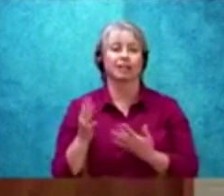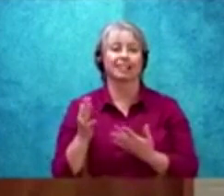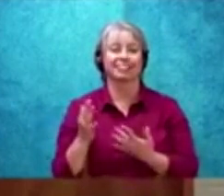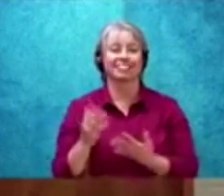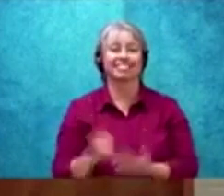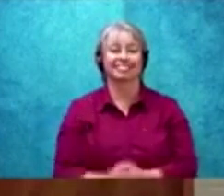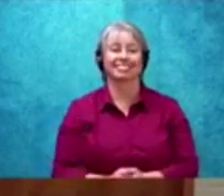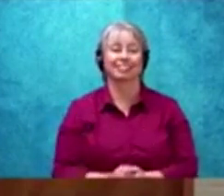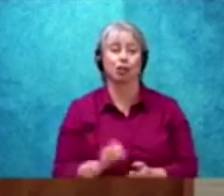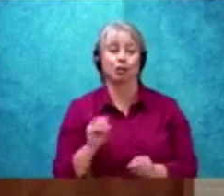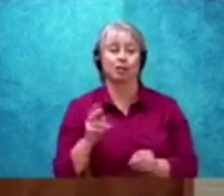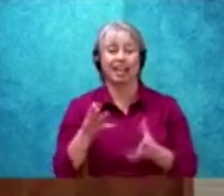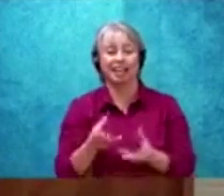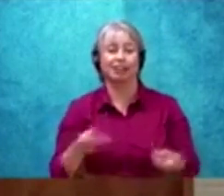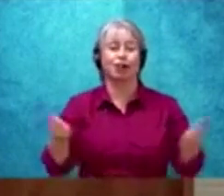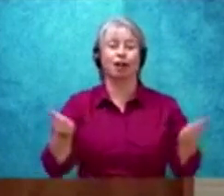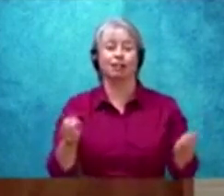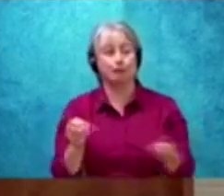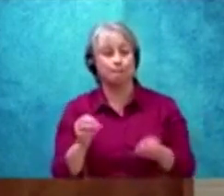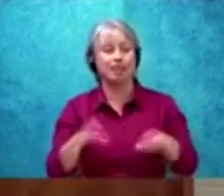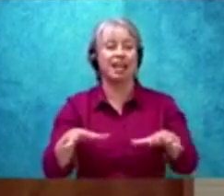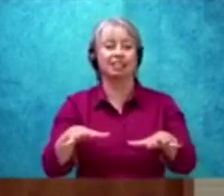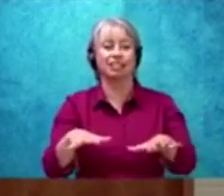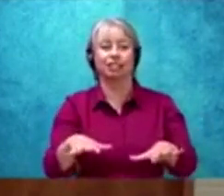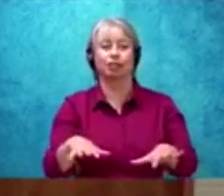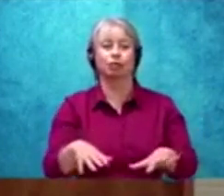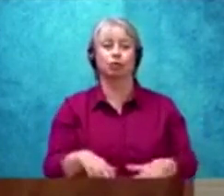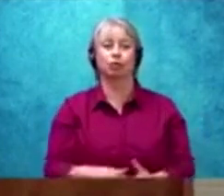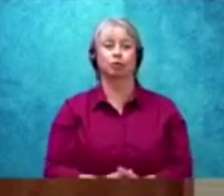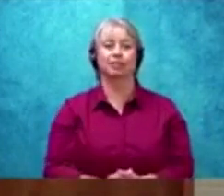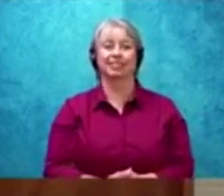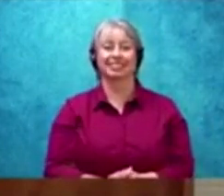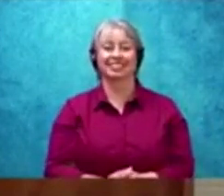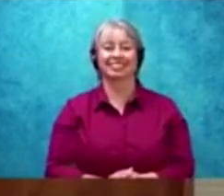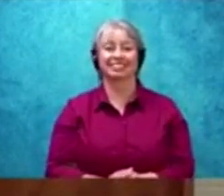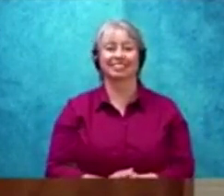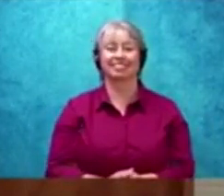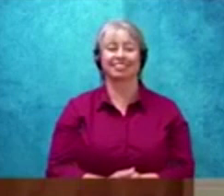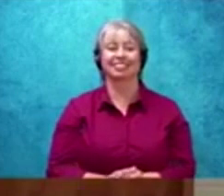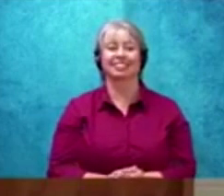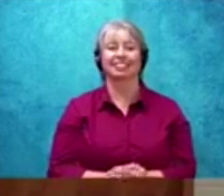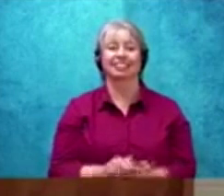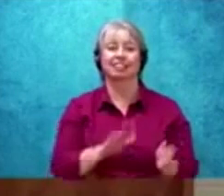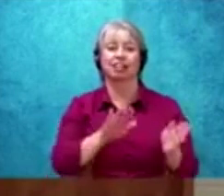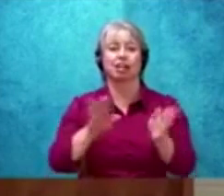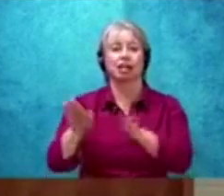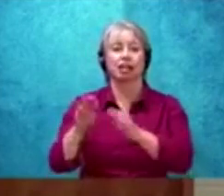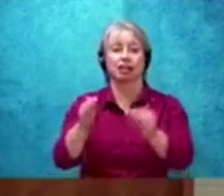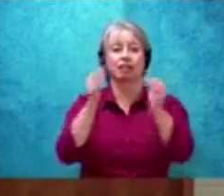Okay, it's gone. Magic. Let's move to our next example.